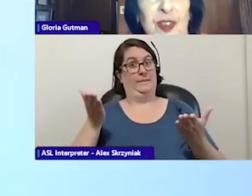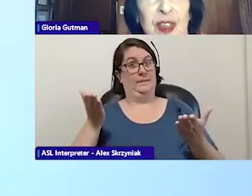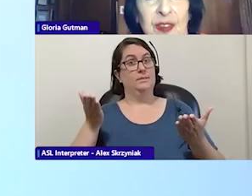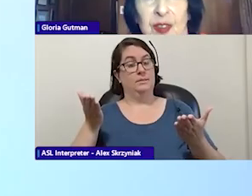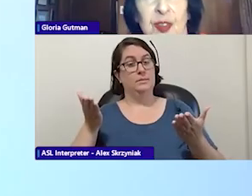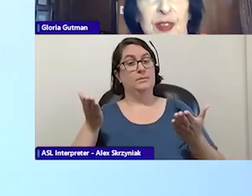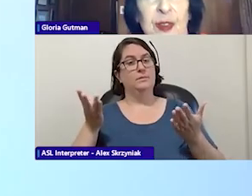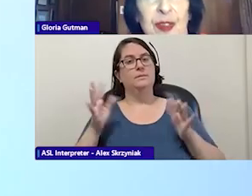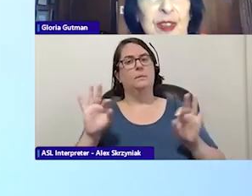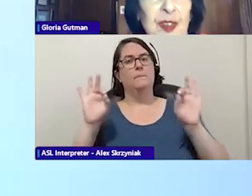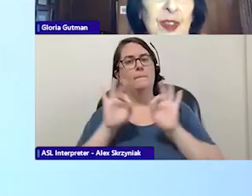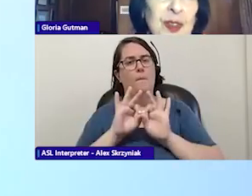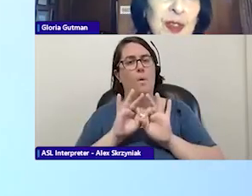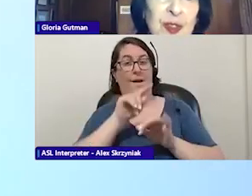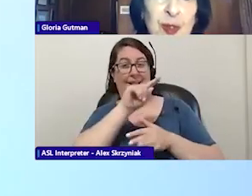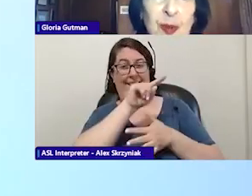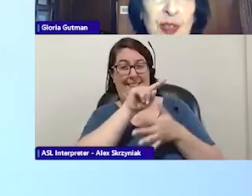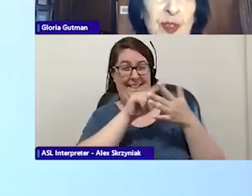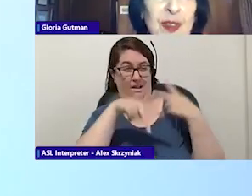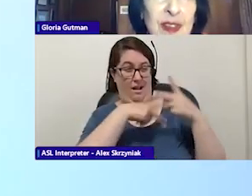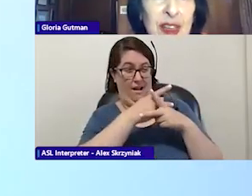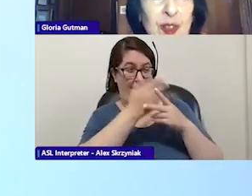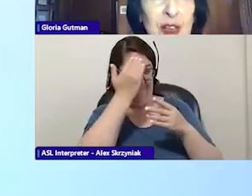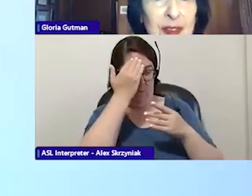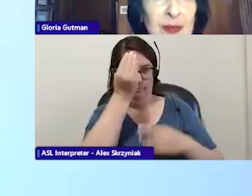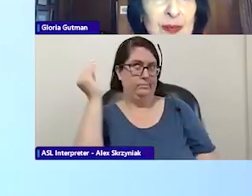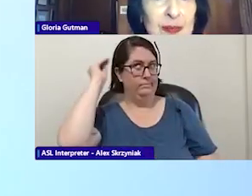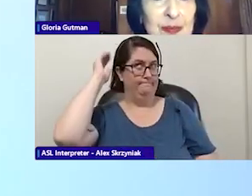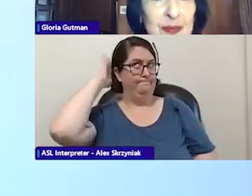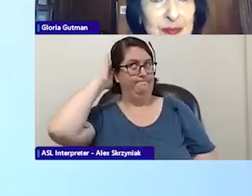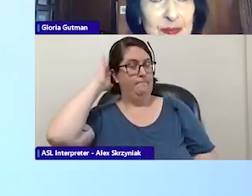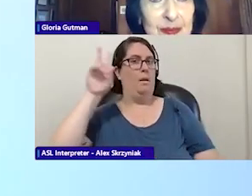need to take these kinds of things into consideration. Next slide.